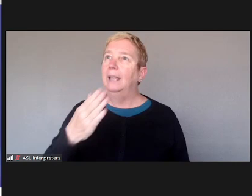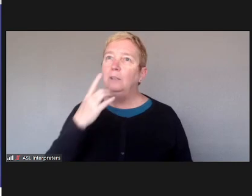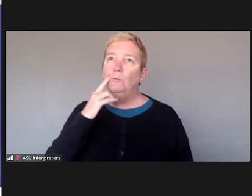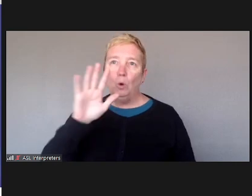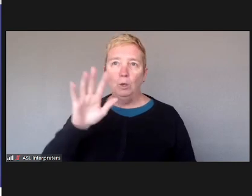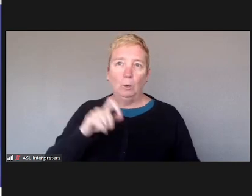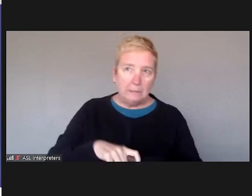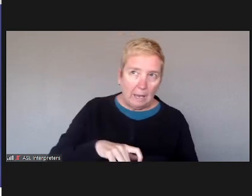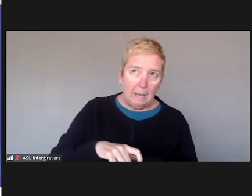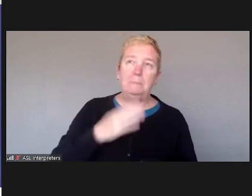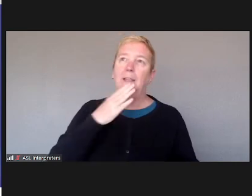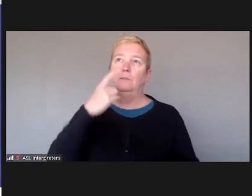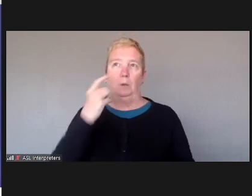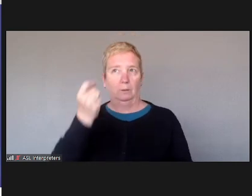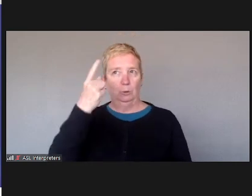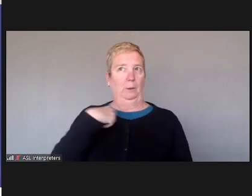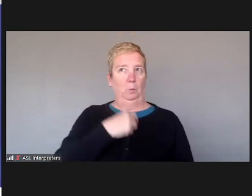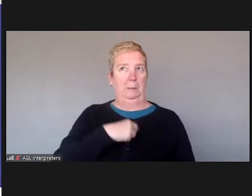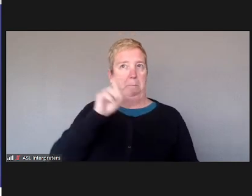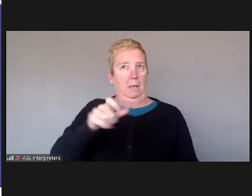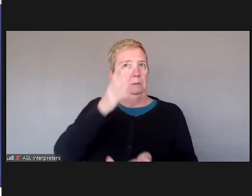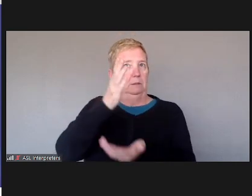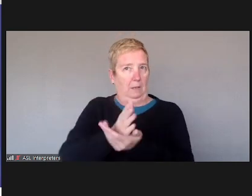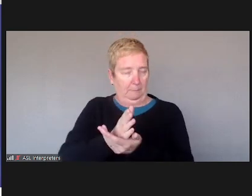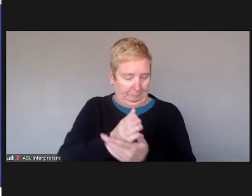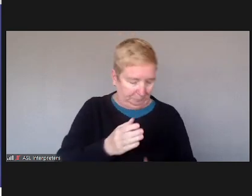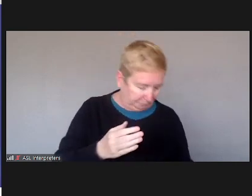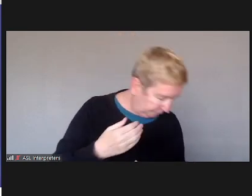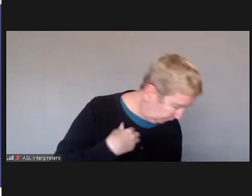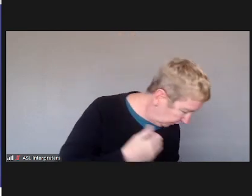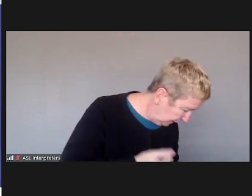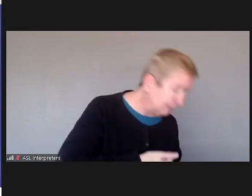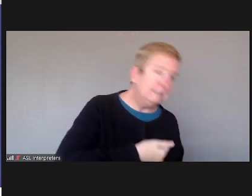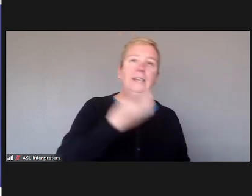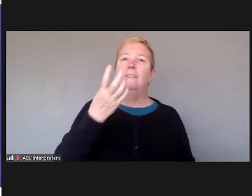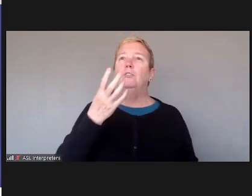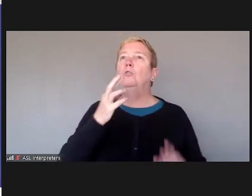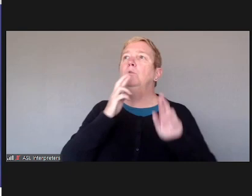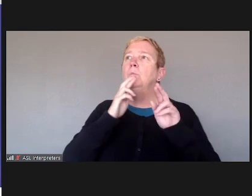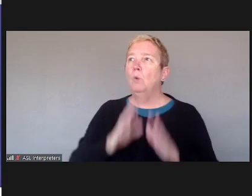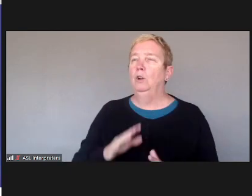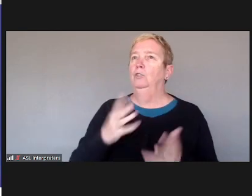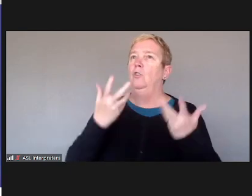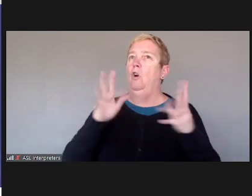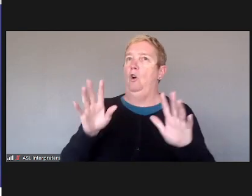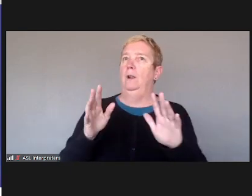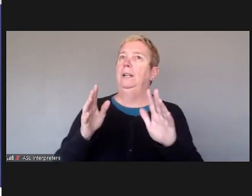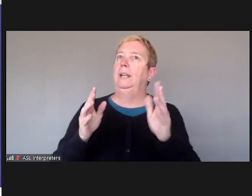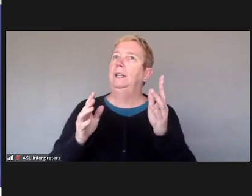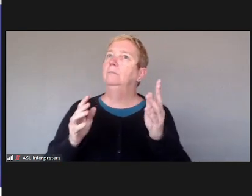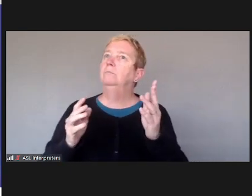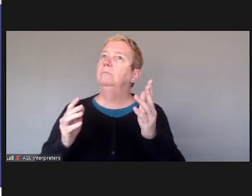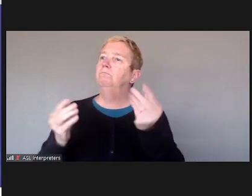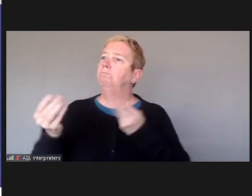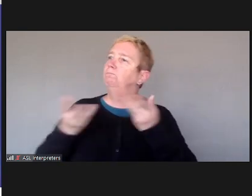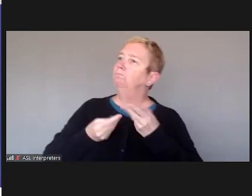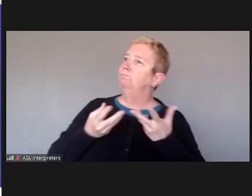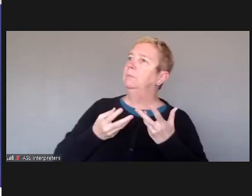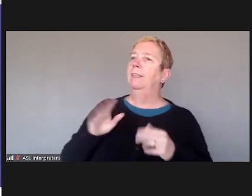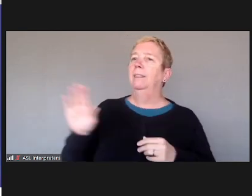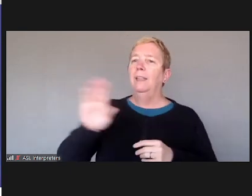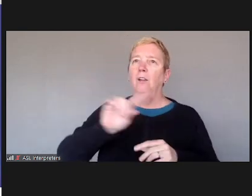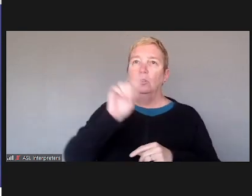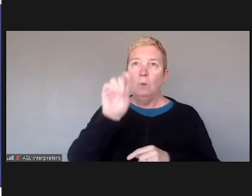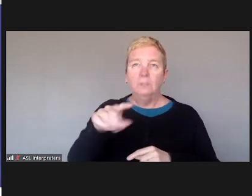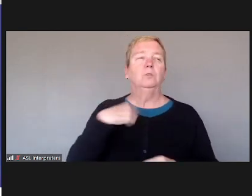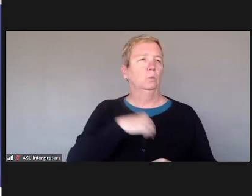advance. We have several reporters that submitted questions in advance, and we'll go ahead and respond to those in